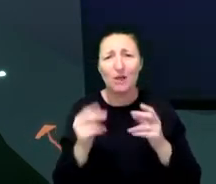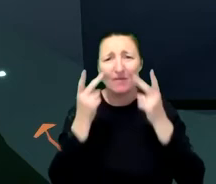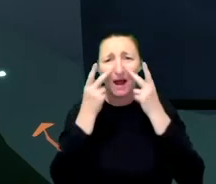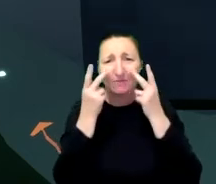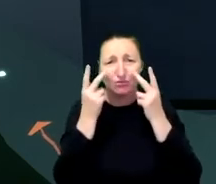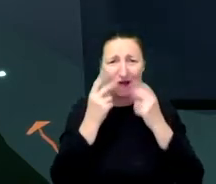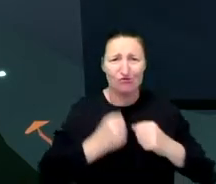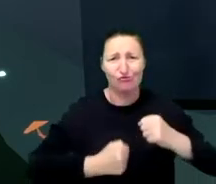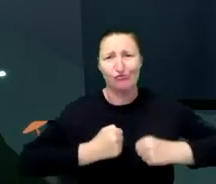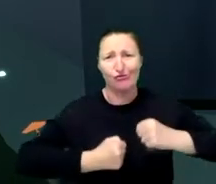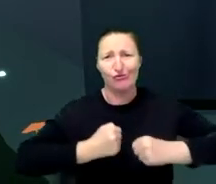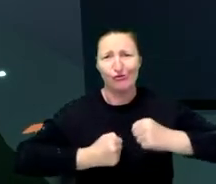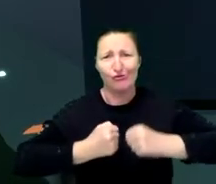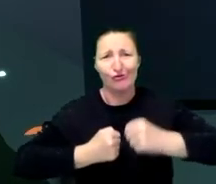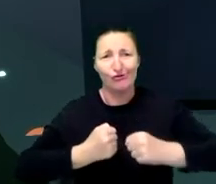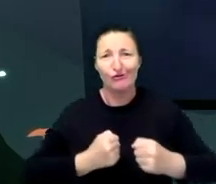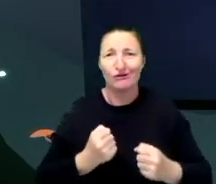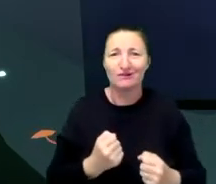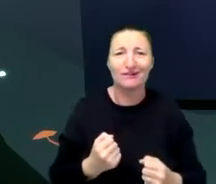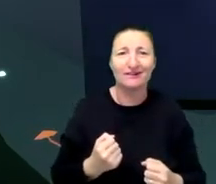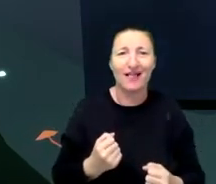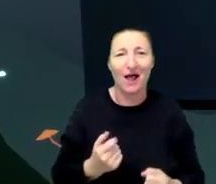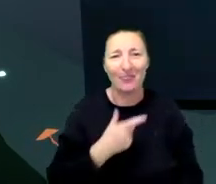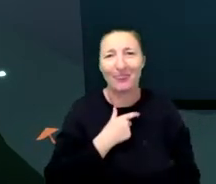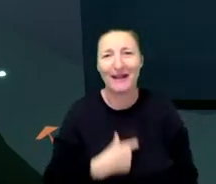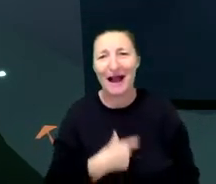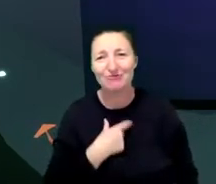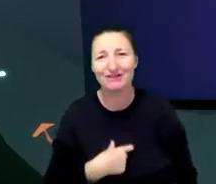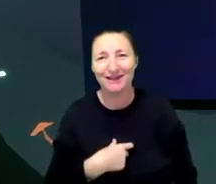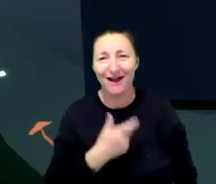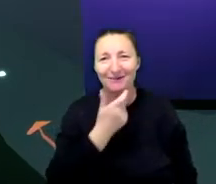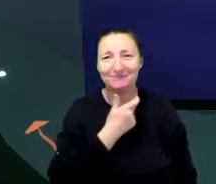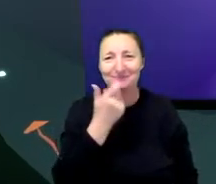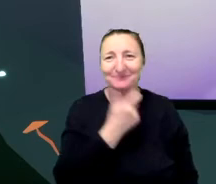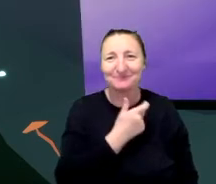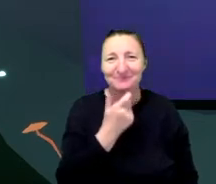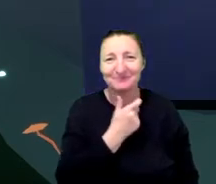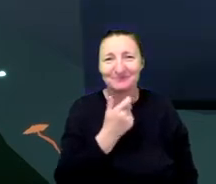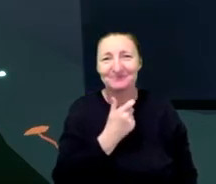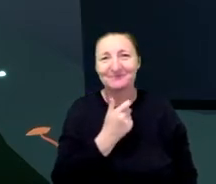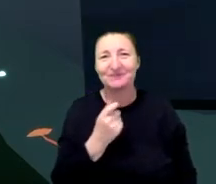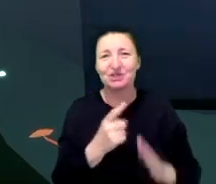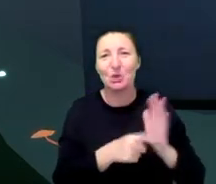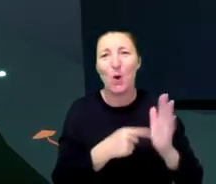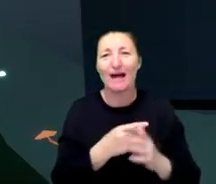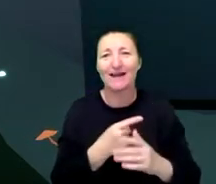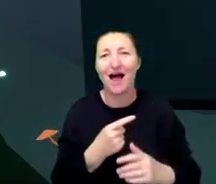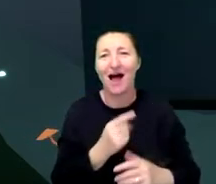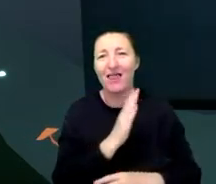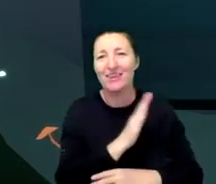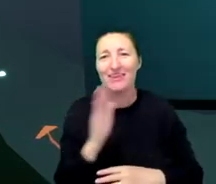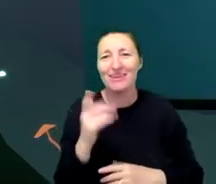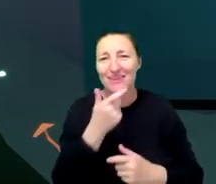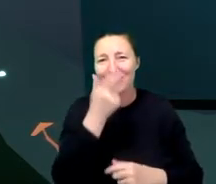Like, use your character. Okay. What if it was like a first person shooter? I love that. Yeah. Joanna's like, librarian is this. Yeah. Really big.